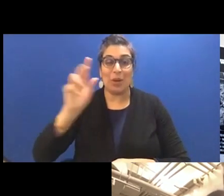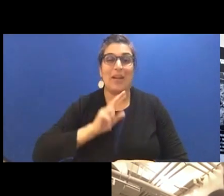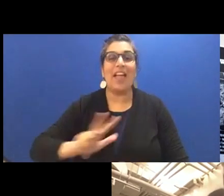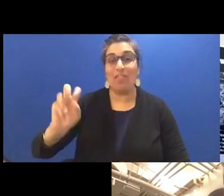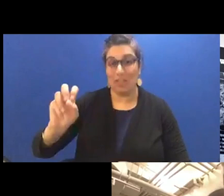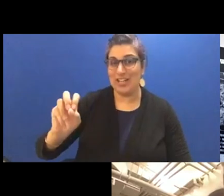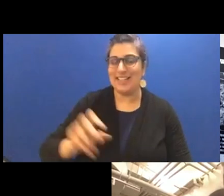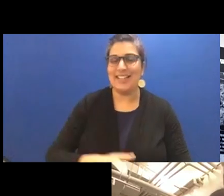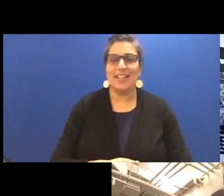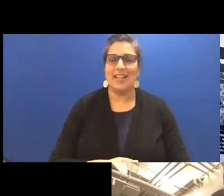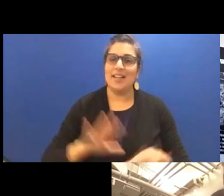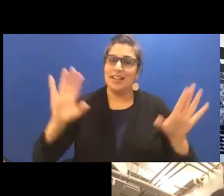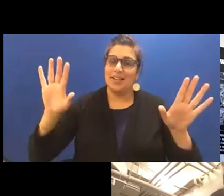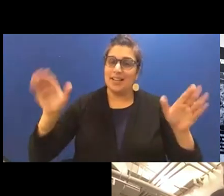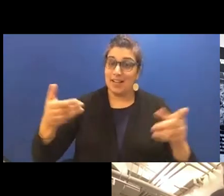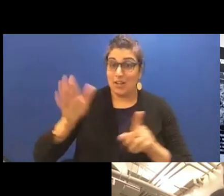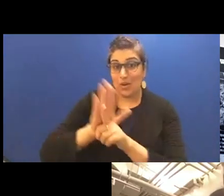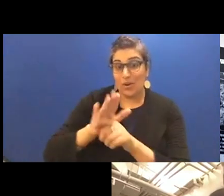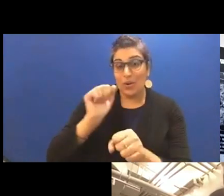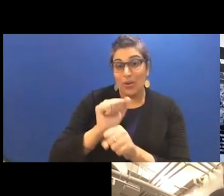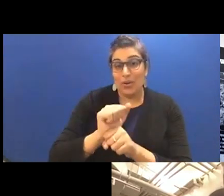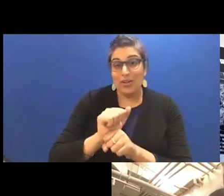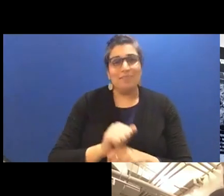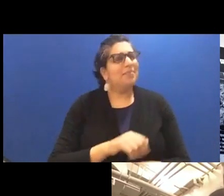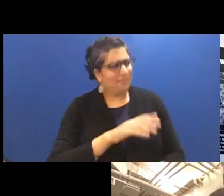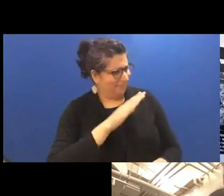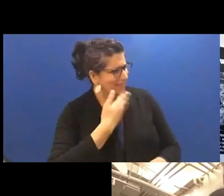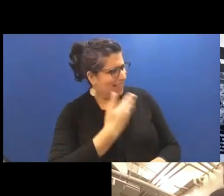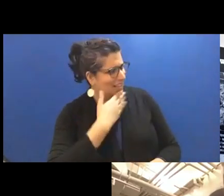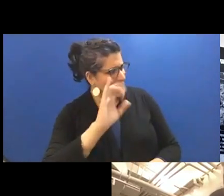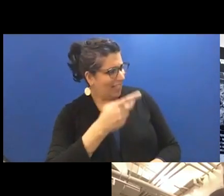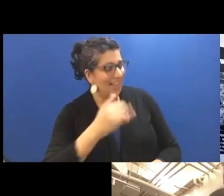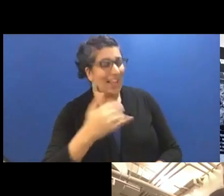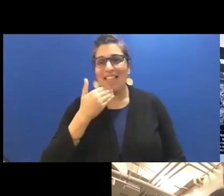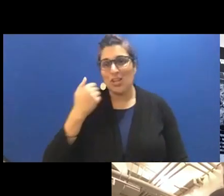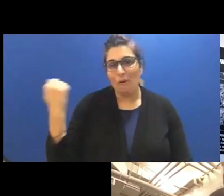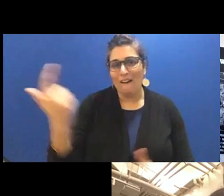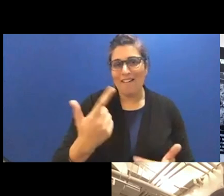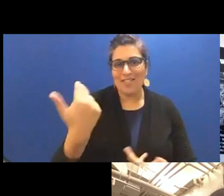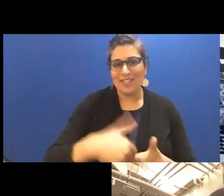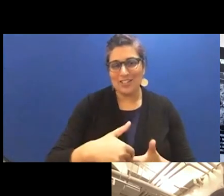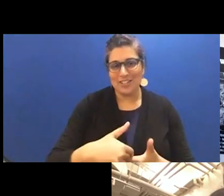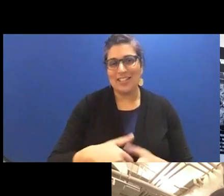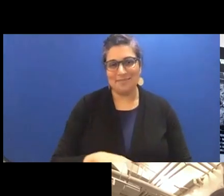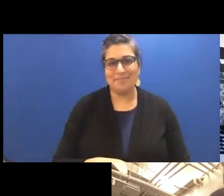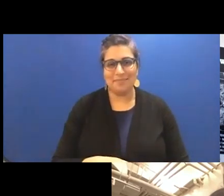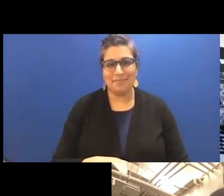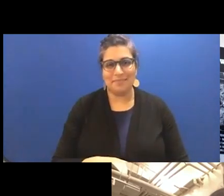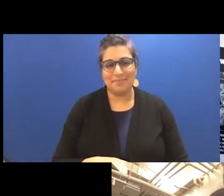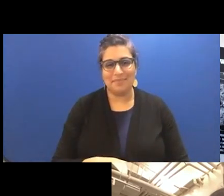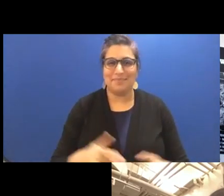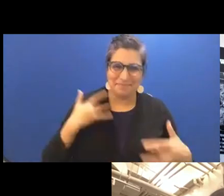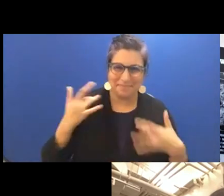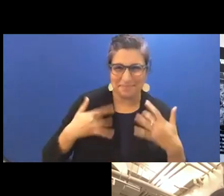introduce a little bit of your work. Yeah, thanks, Kathy. Thank you all for being here. Thank audience members. Really